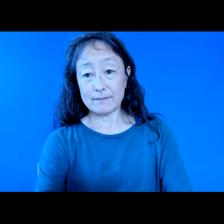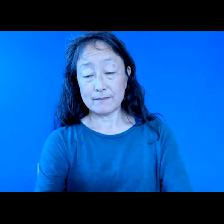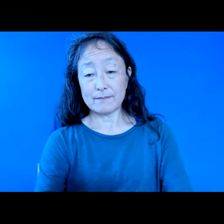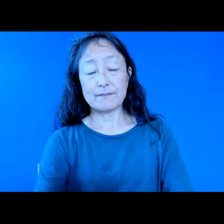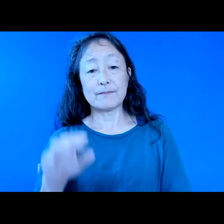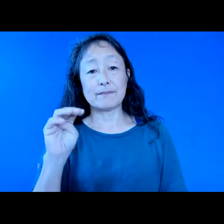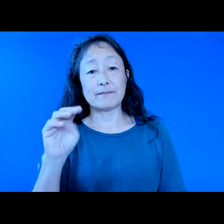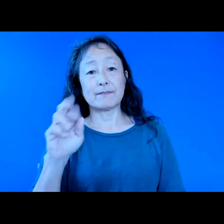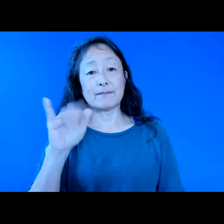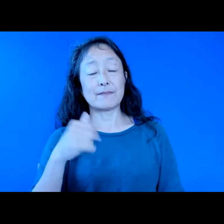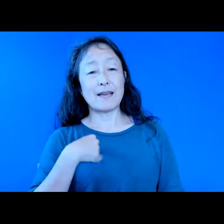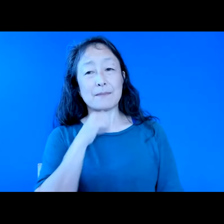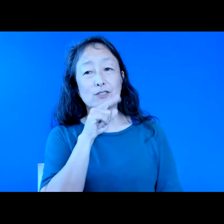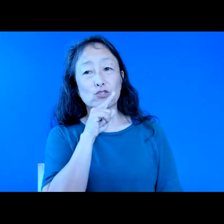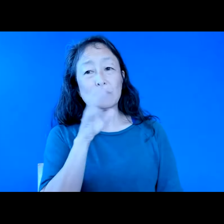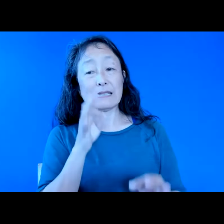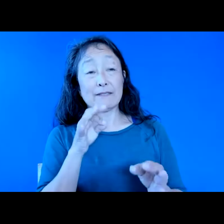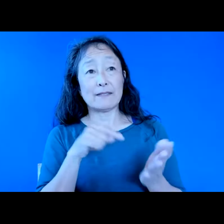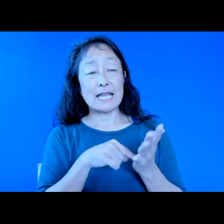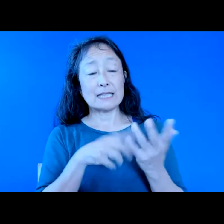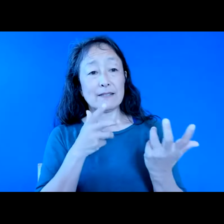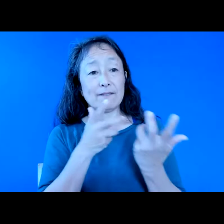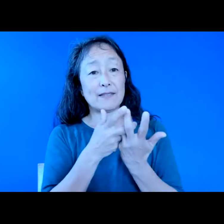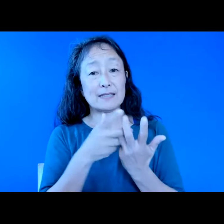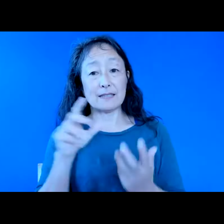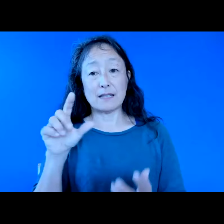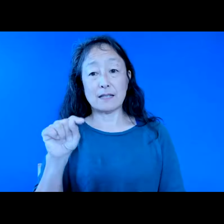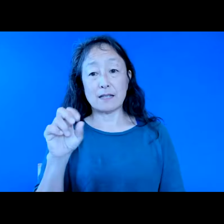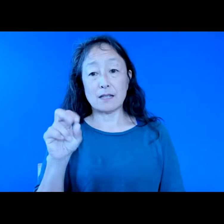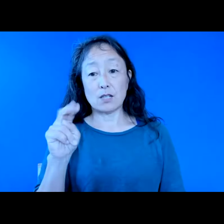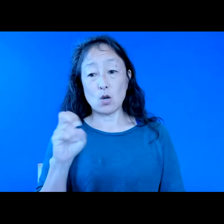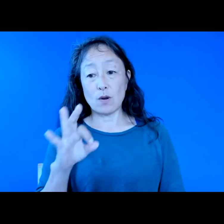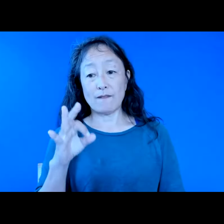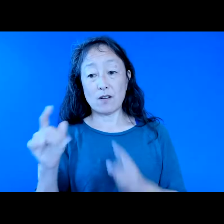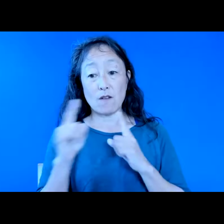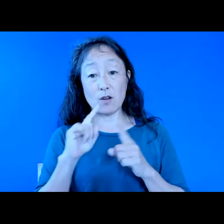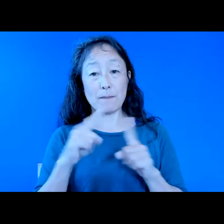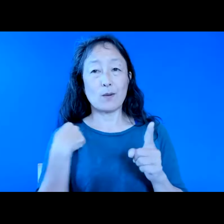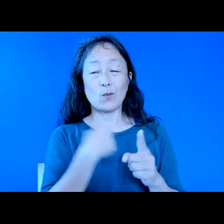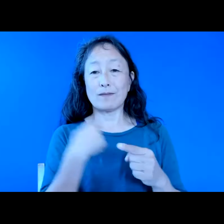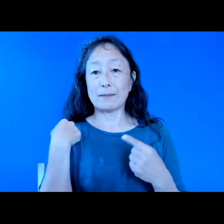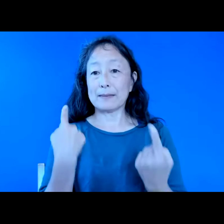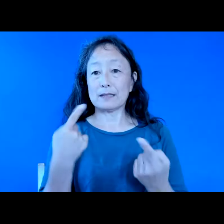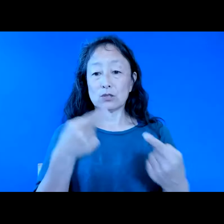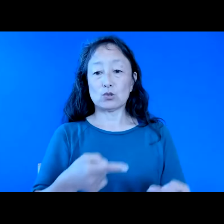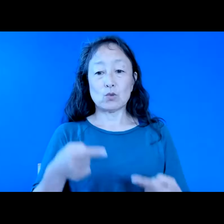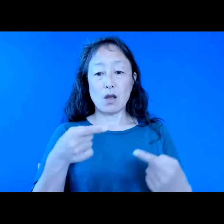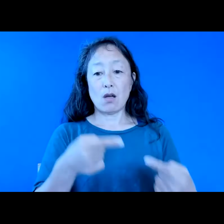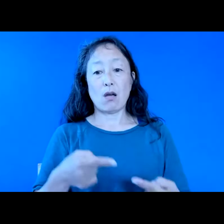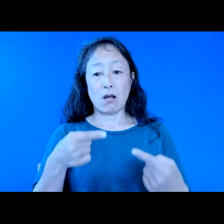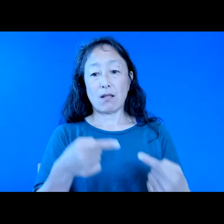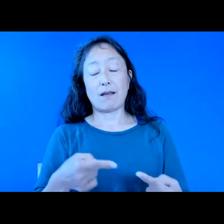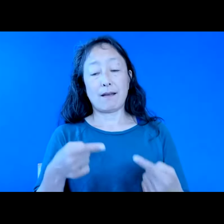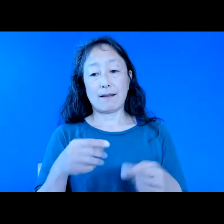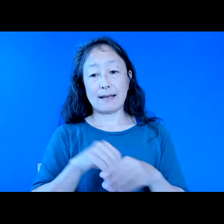Yeah, I'm not really sure if this fits the tone of the conversation, but it's something we've been struggling with in our